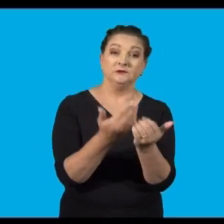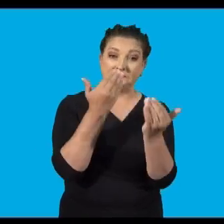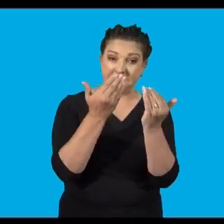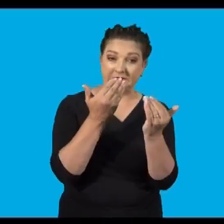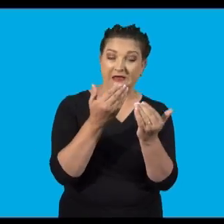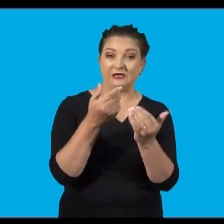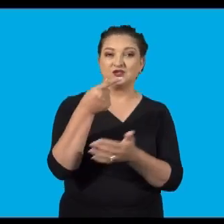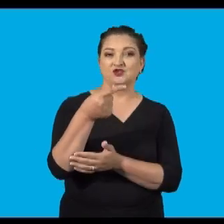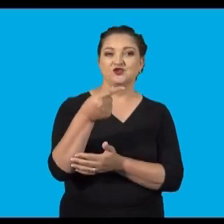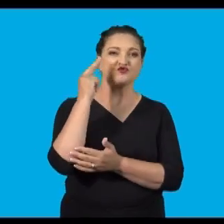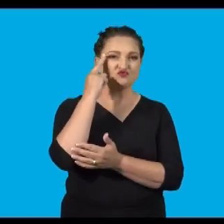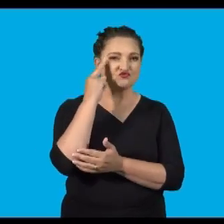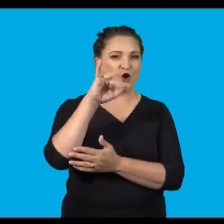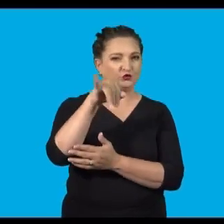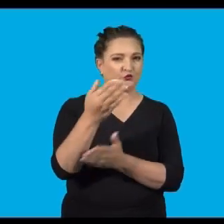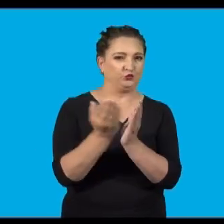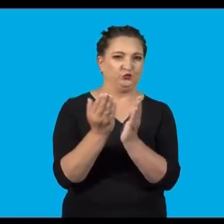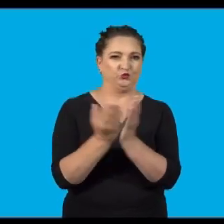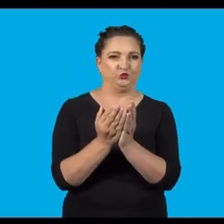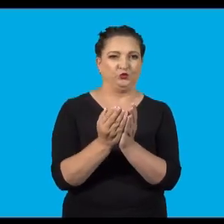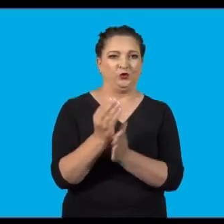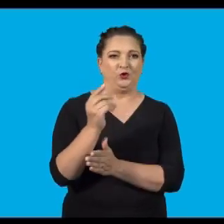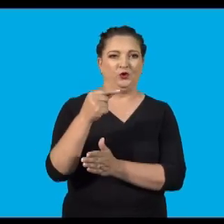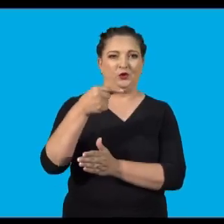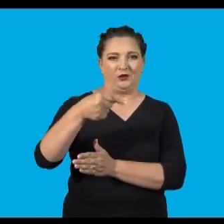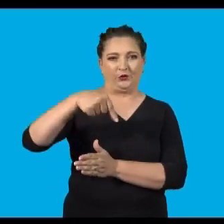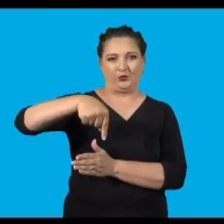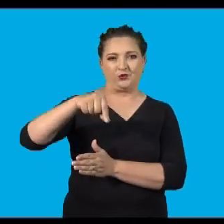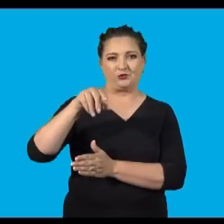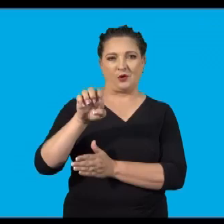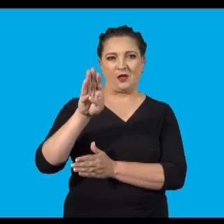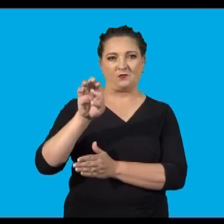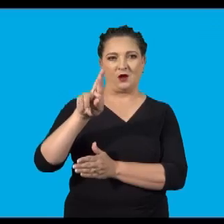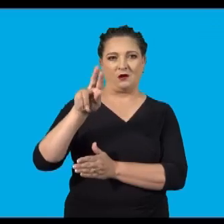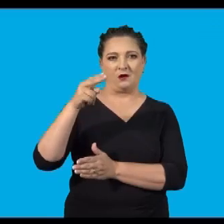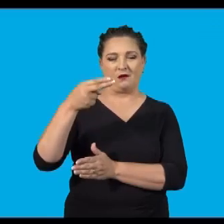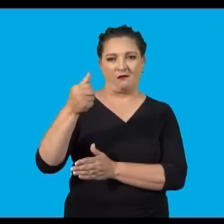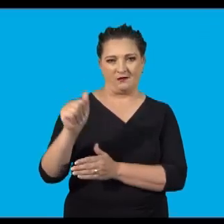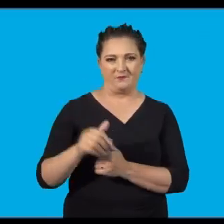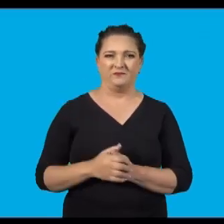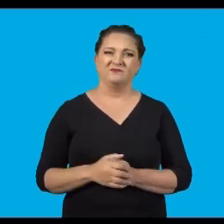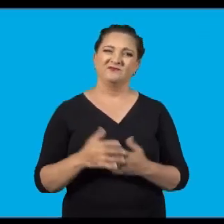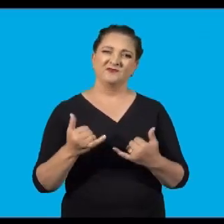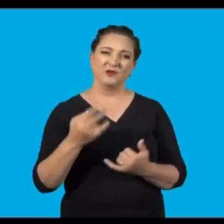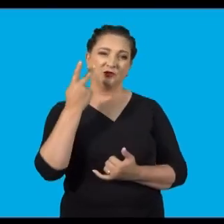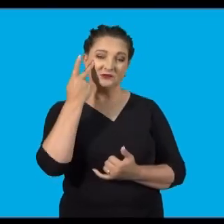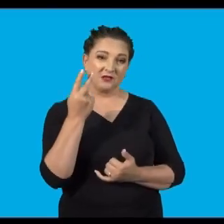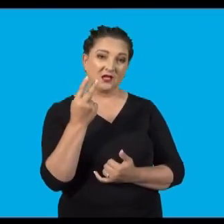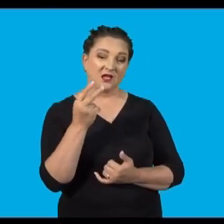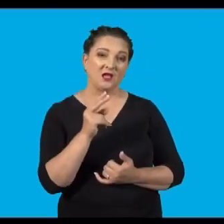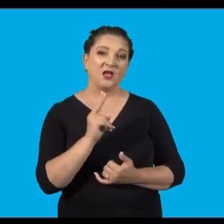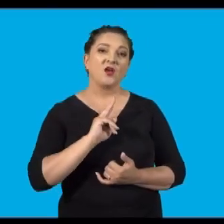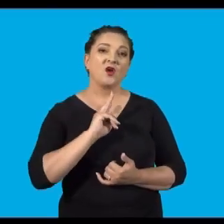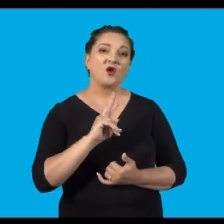to study at Grey Junior School in Gqeberha, all right? So in this case, we see there's a short